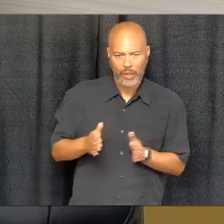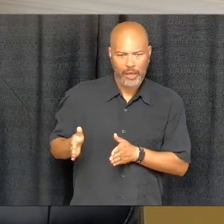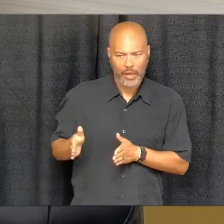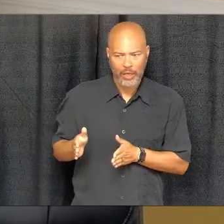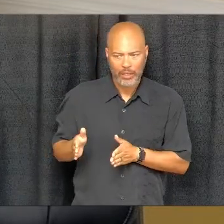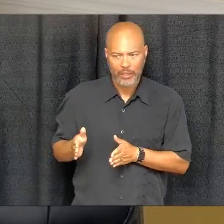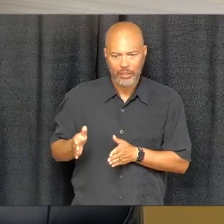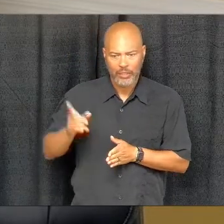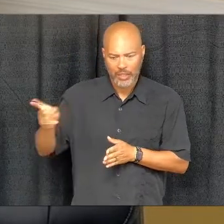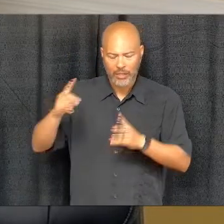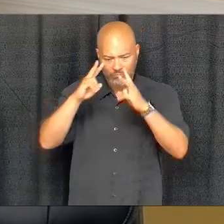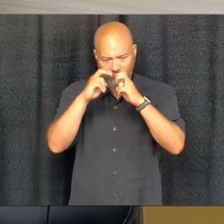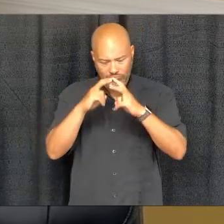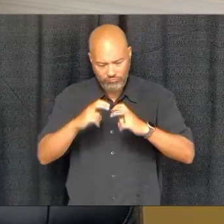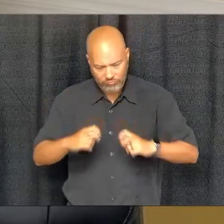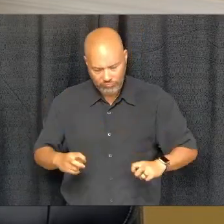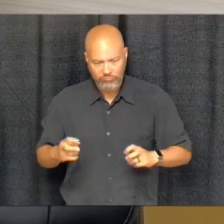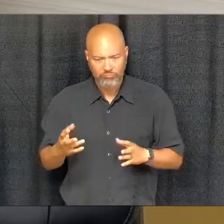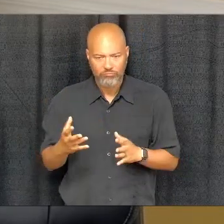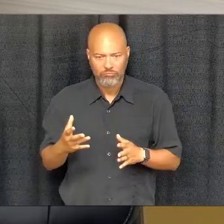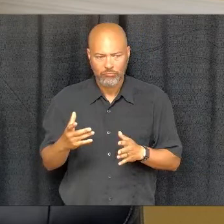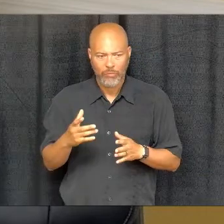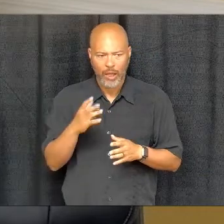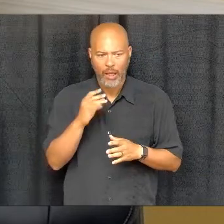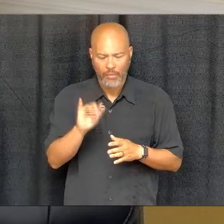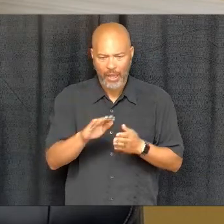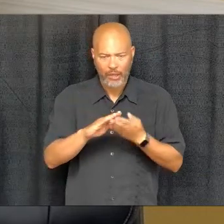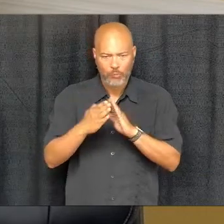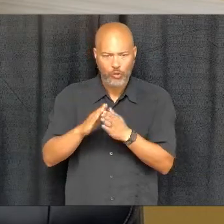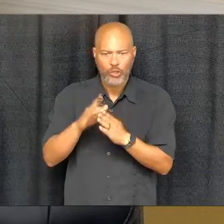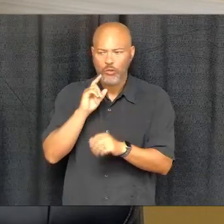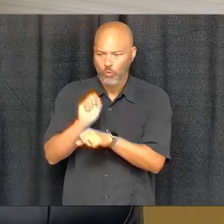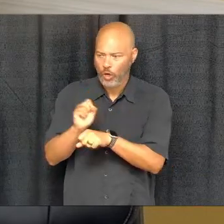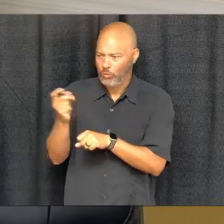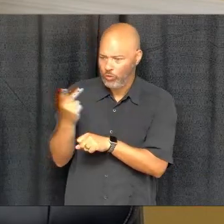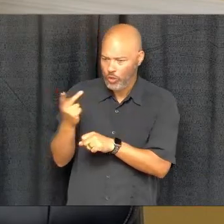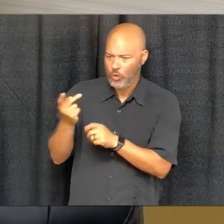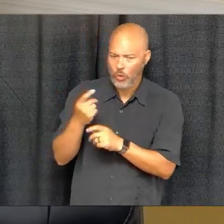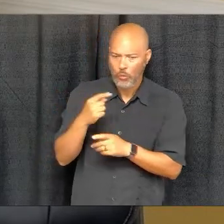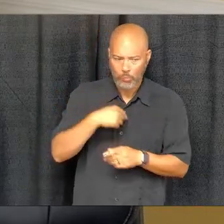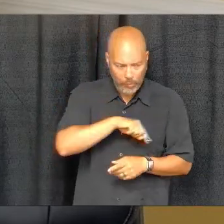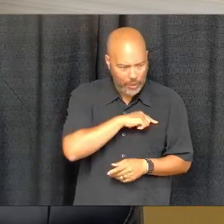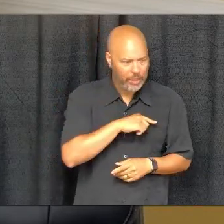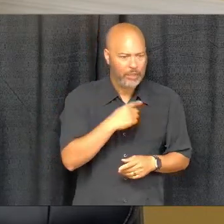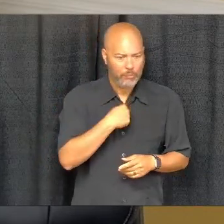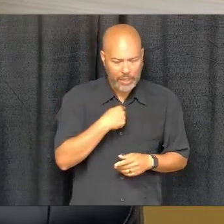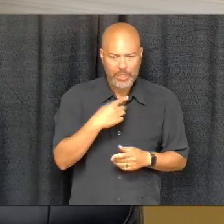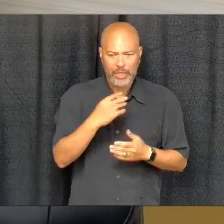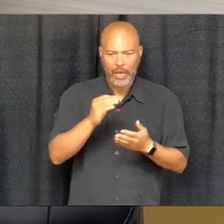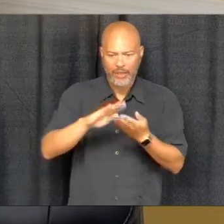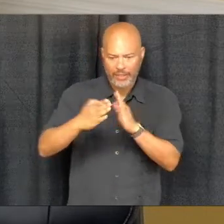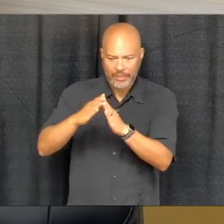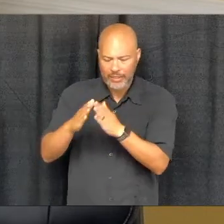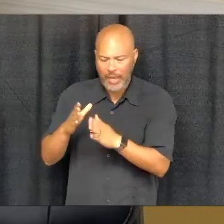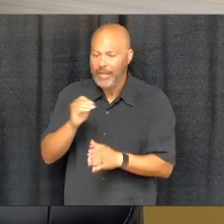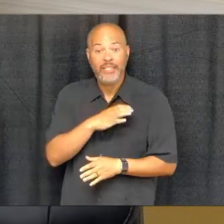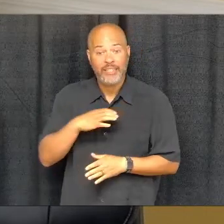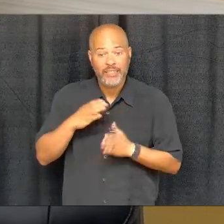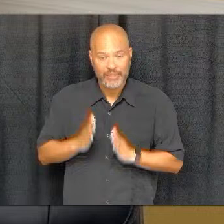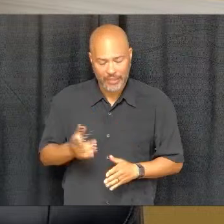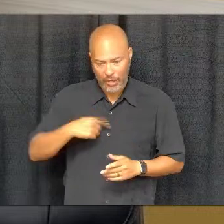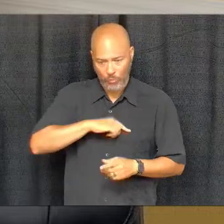He did an analysis, as I said, of that community. He worked with you, me, the citizens, and we came up with this plan. And we